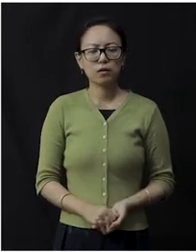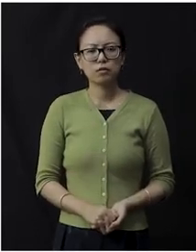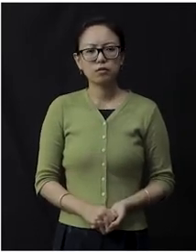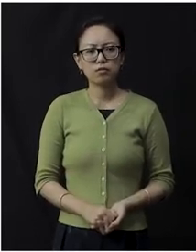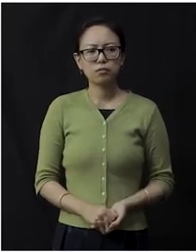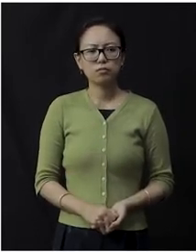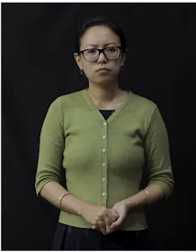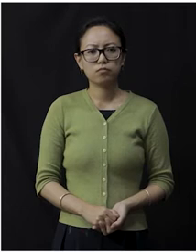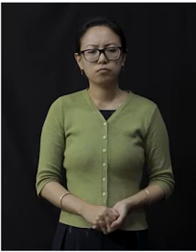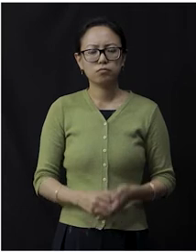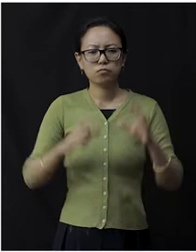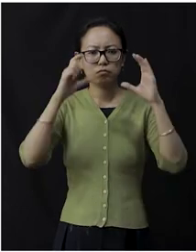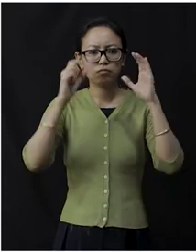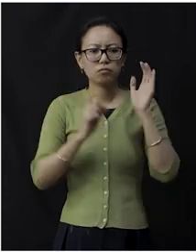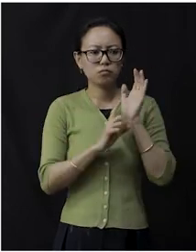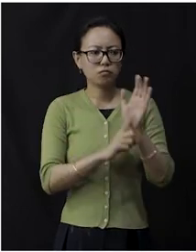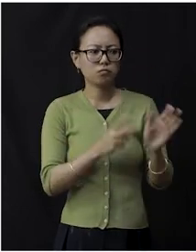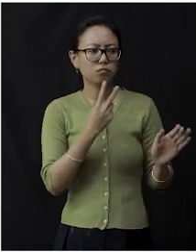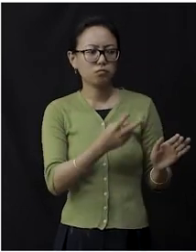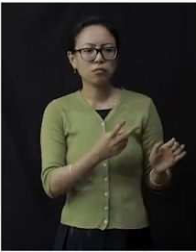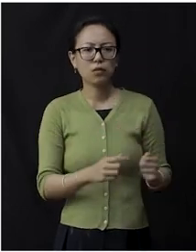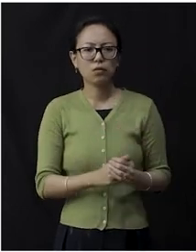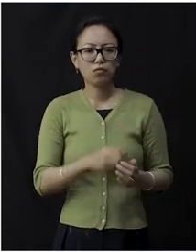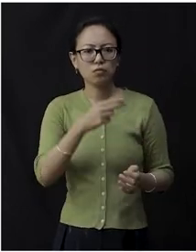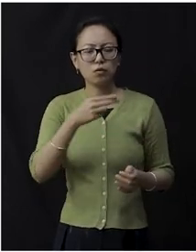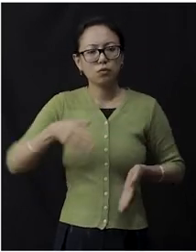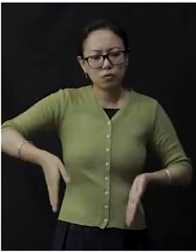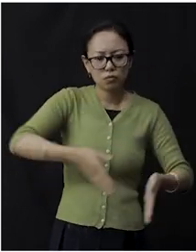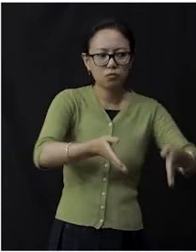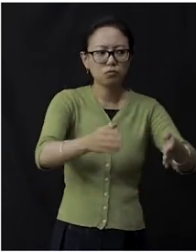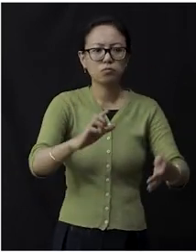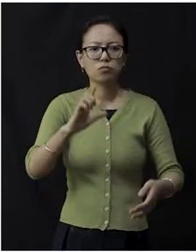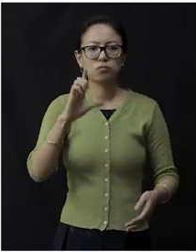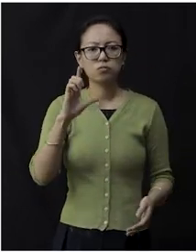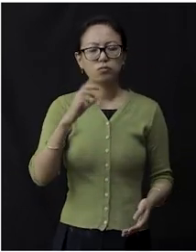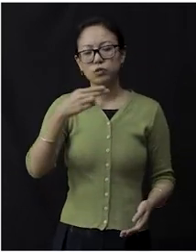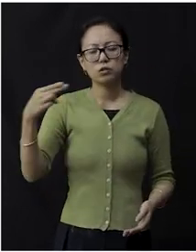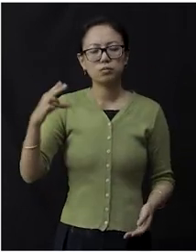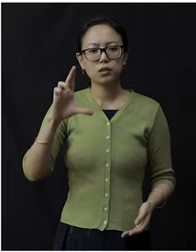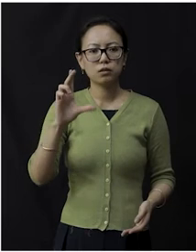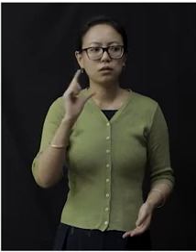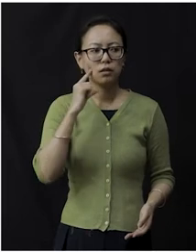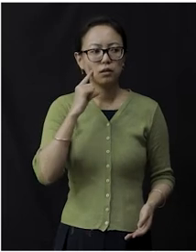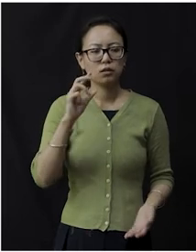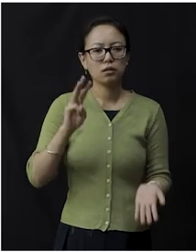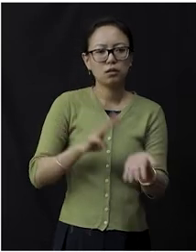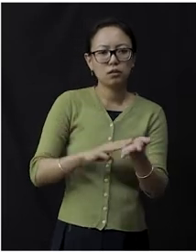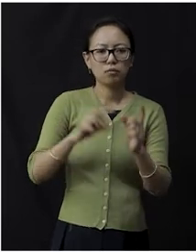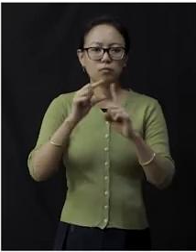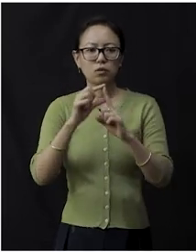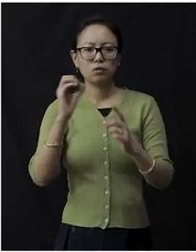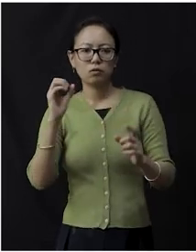So this is our Limpopo River, and the bird responds that if you want to